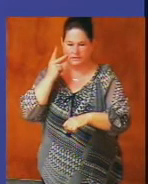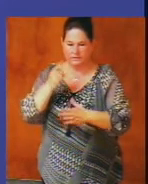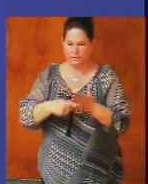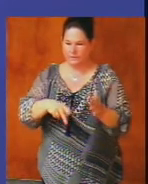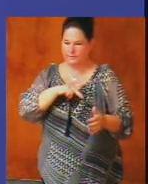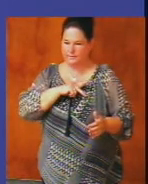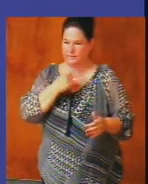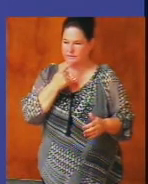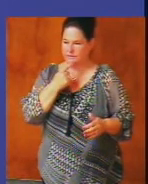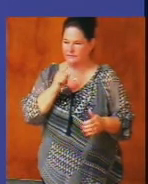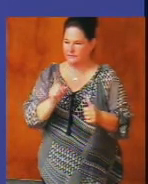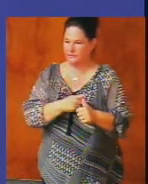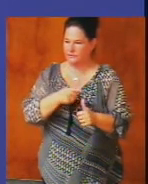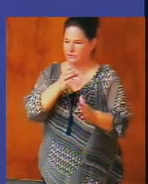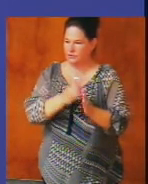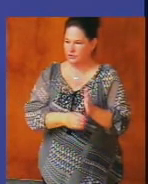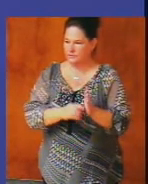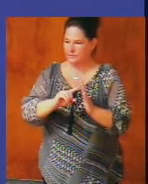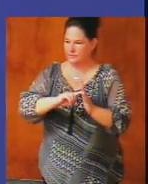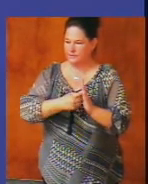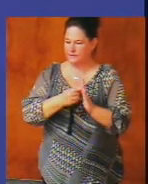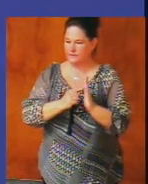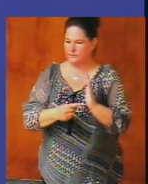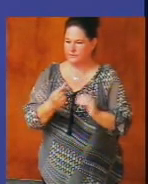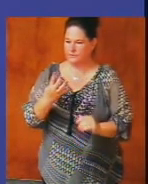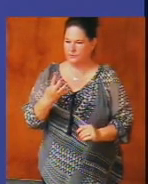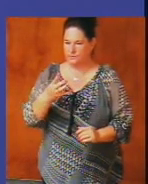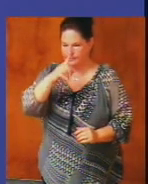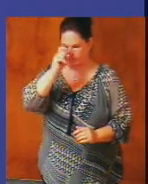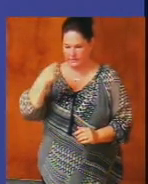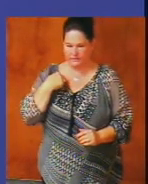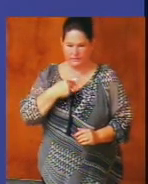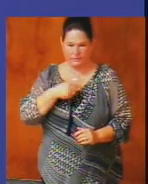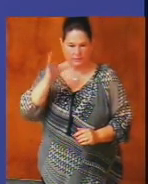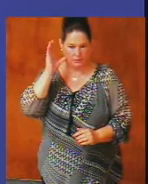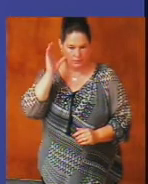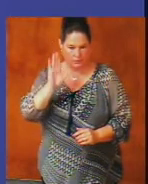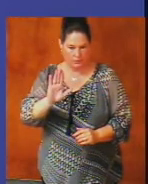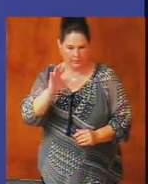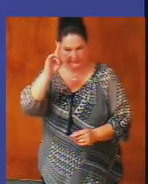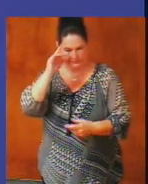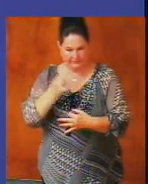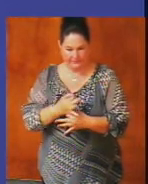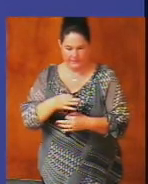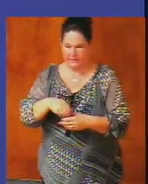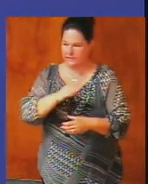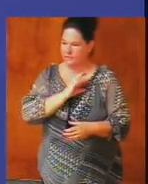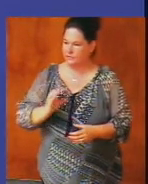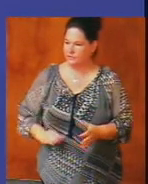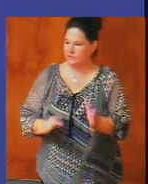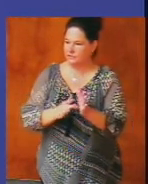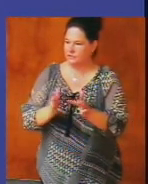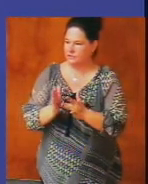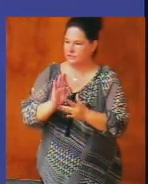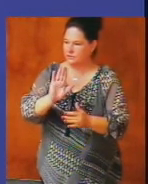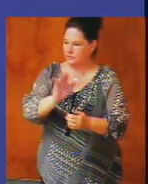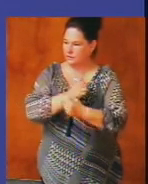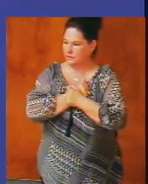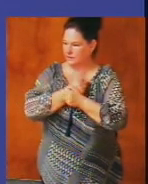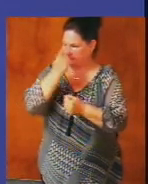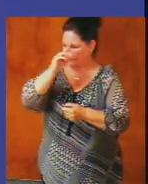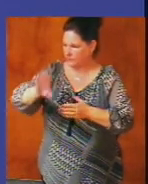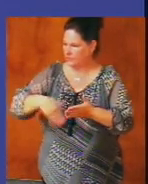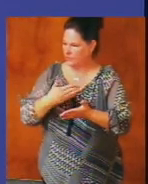says in the first chapter, beginning in verse 4. "Since we heard of your faith in Christ Jesus and of your love for all of the